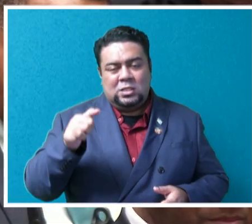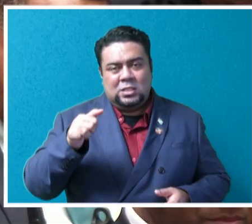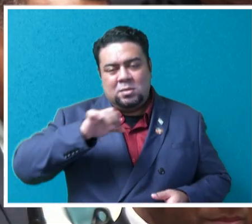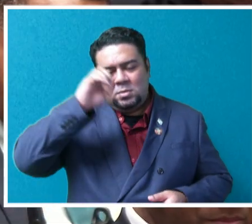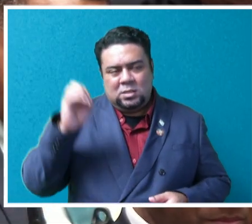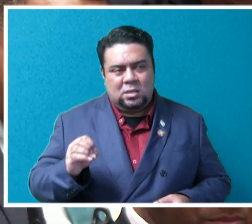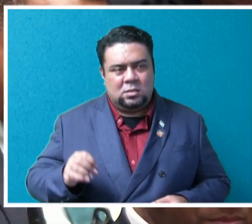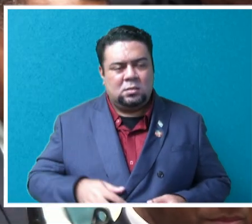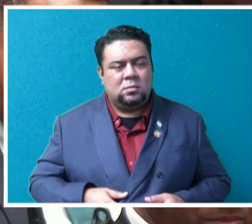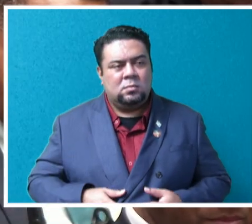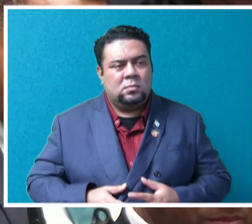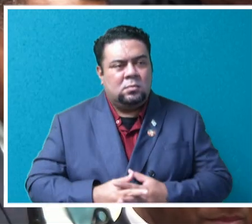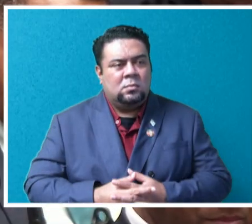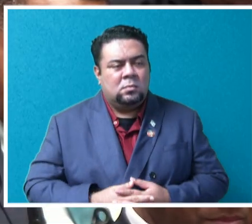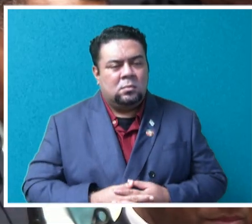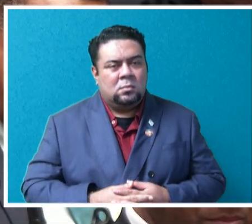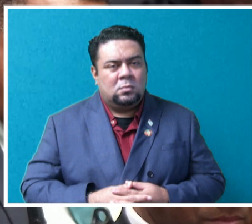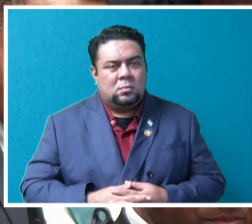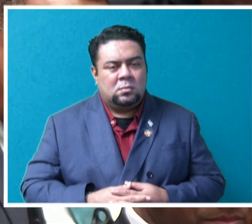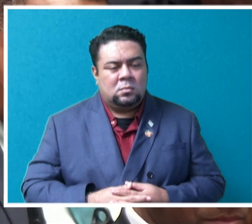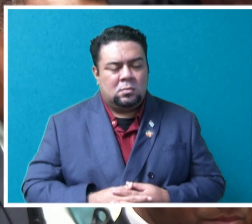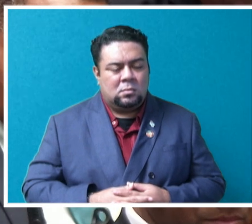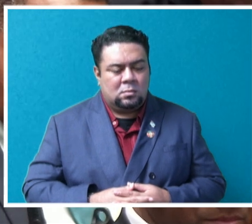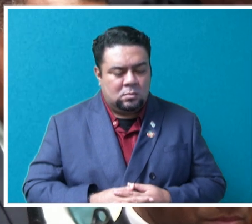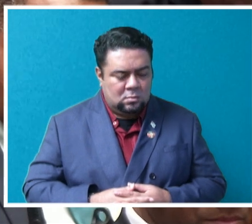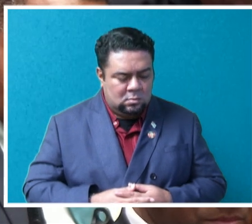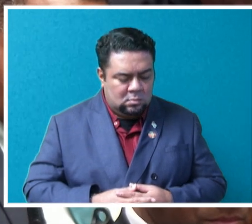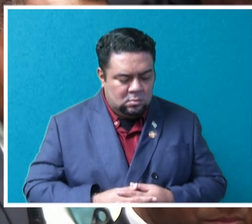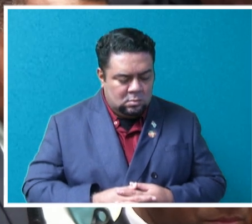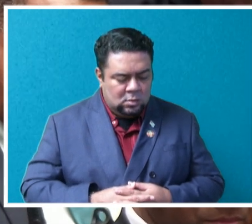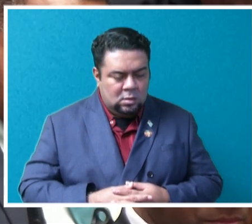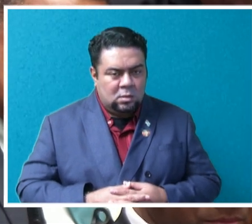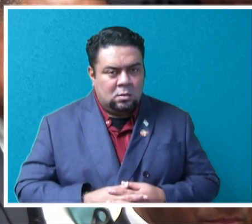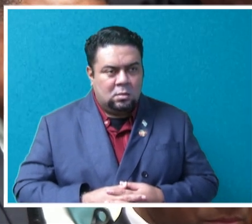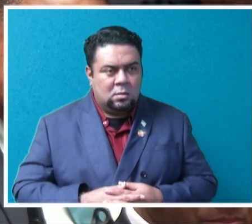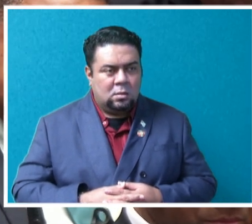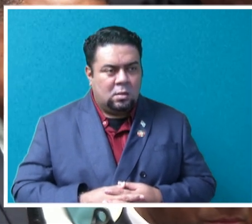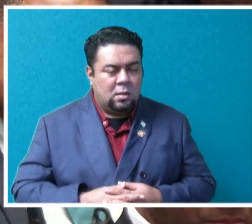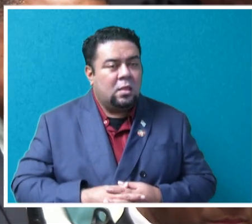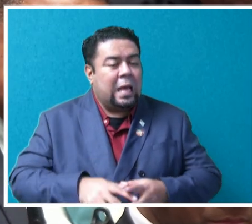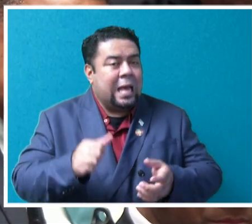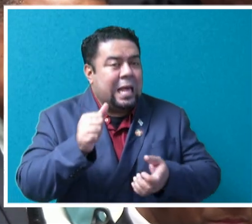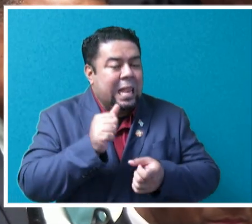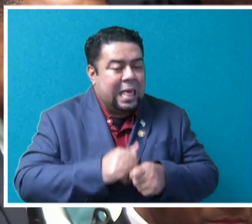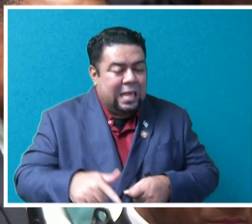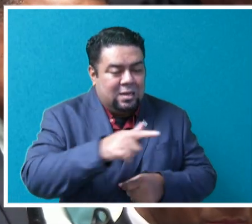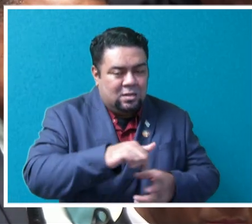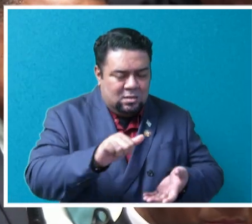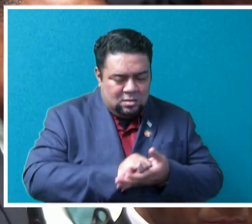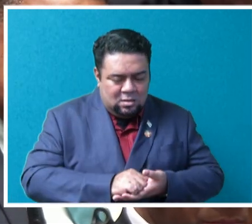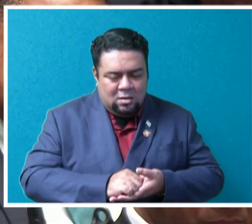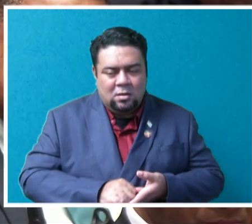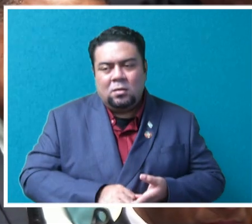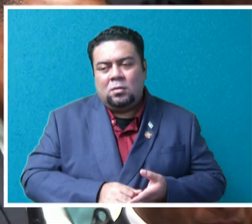Mr. Speaker, sir, the commercial subsidiary, Gallimaroroi Holdings Private Limited, will become